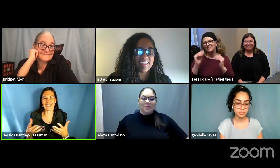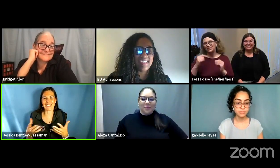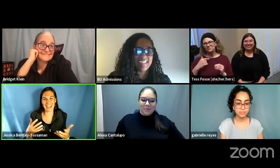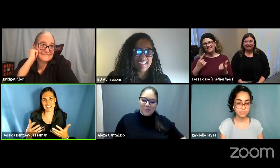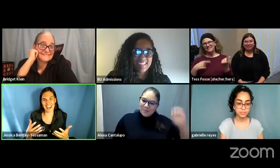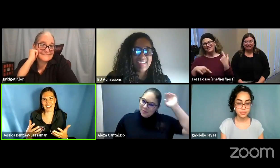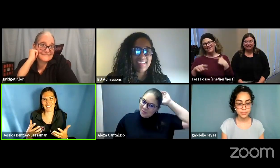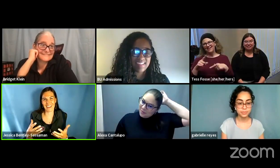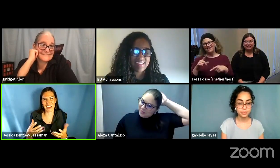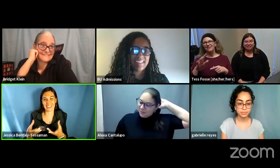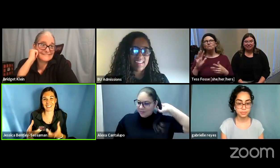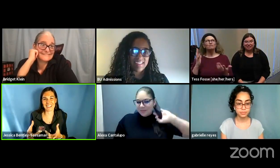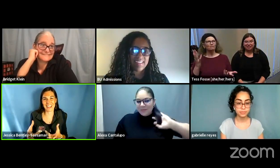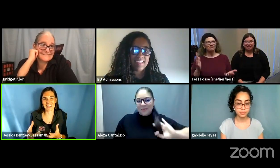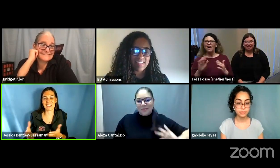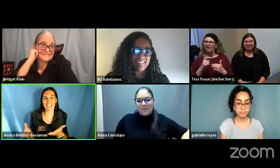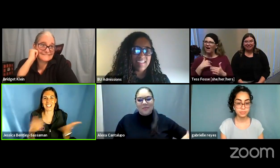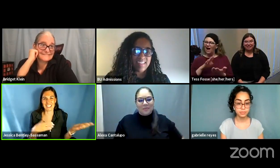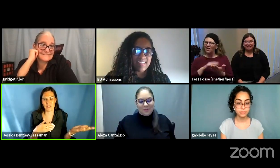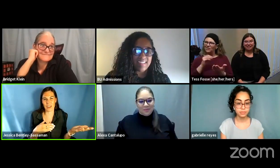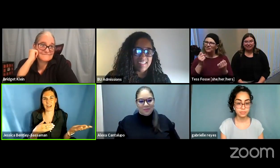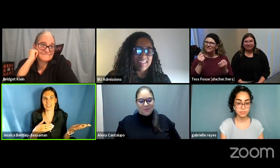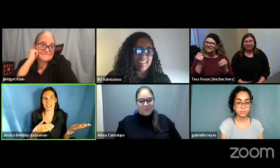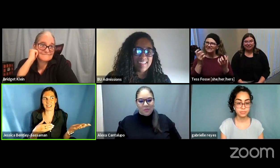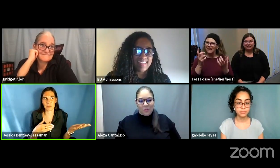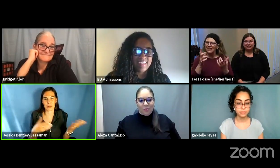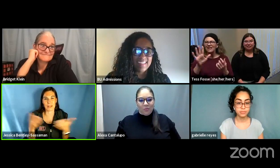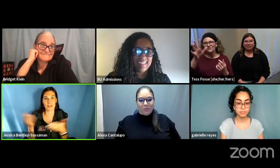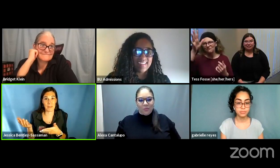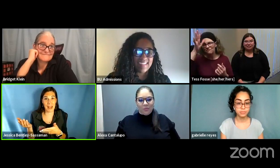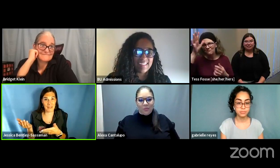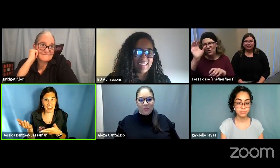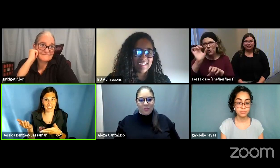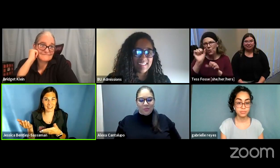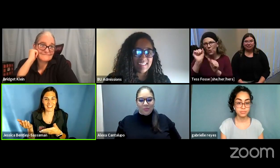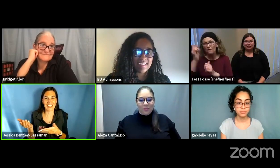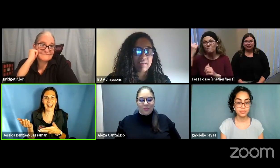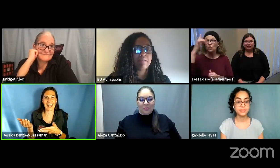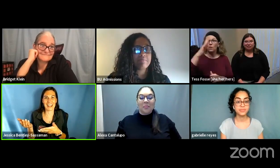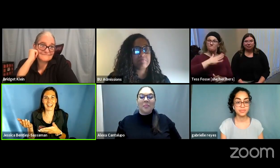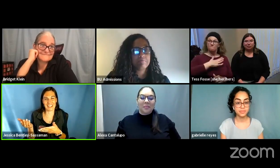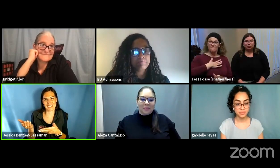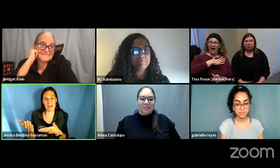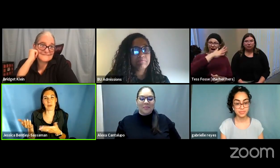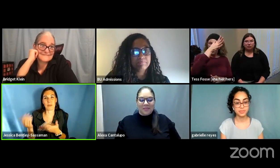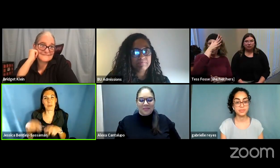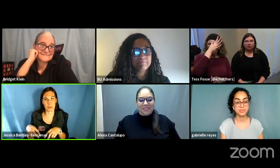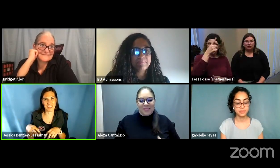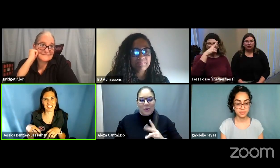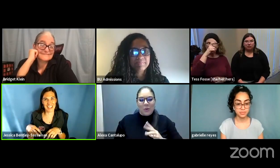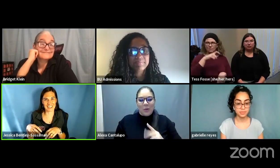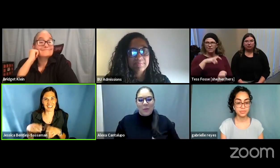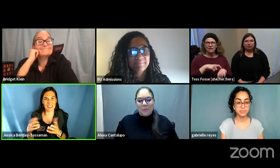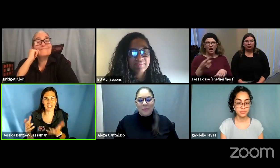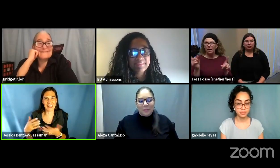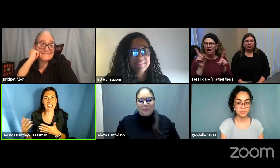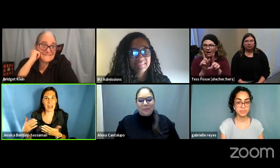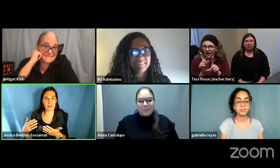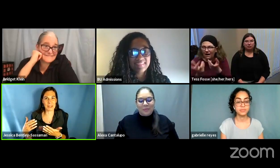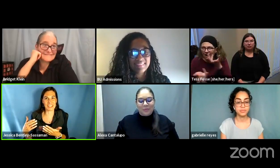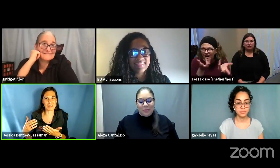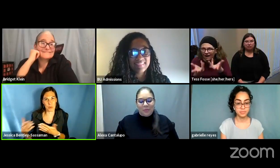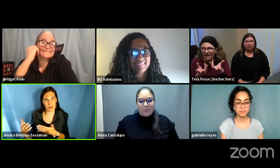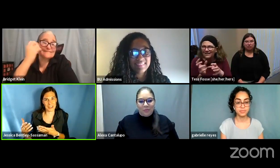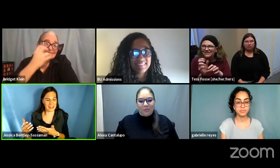And so that is how I learned sign language. And then his father actually ended up working for my father. And in the summer we would work together. So he